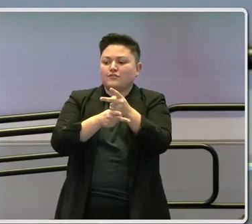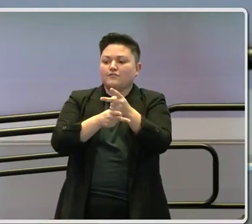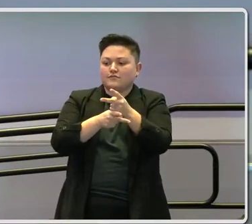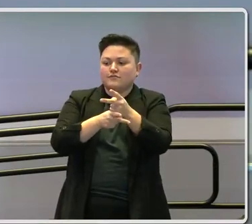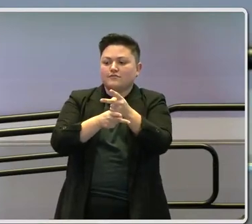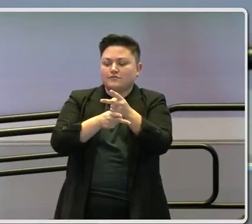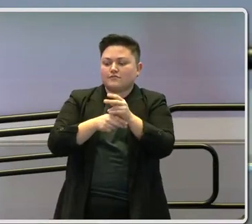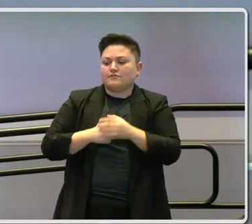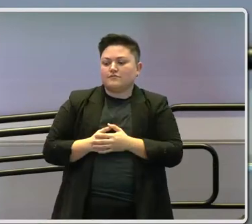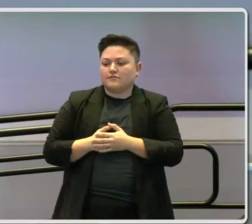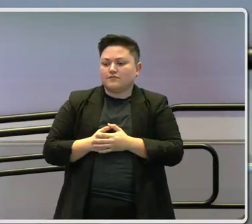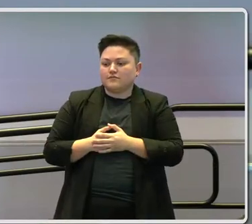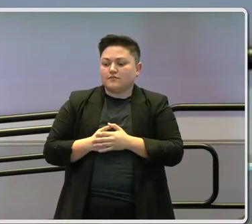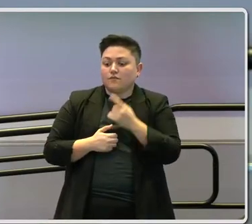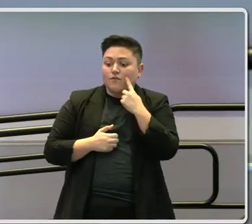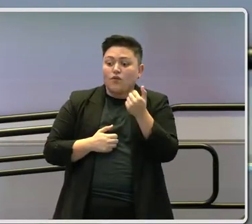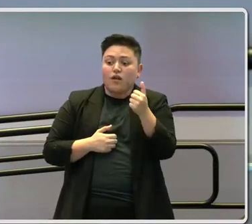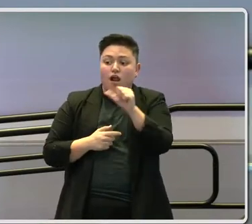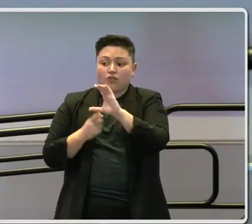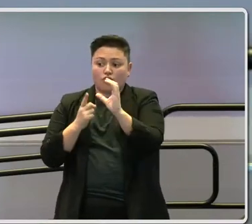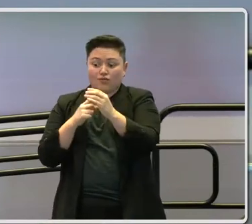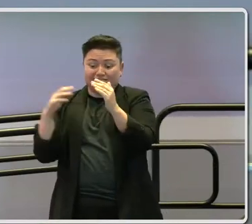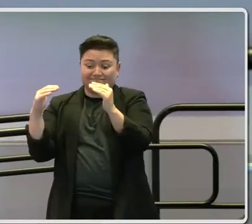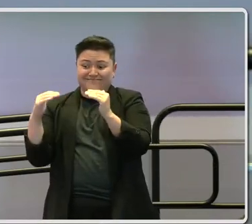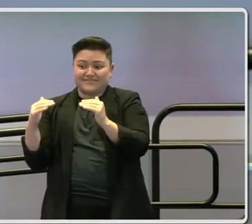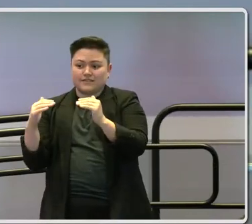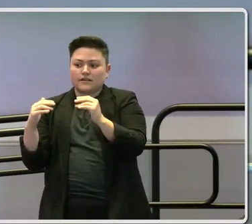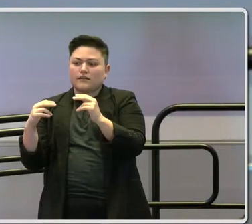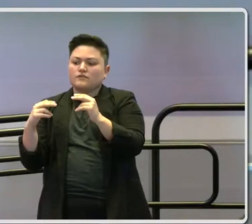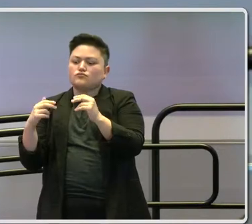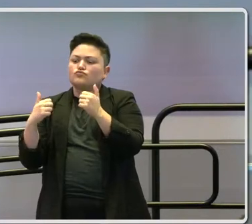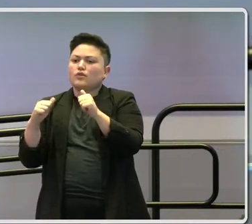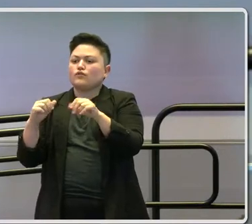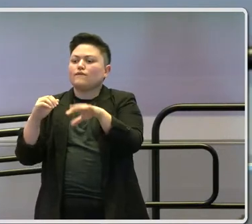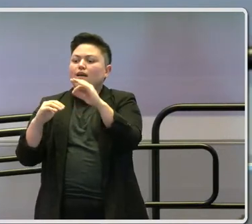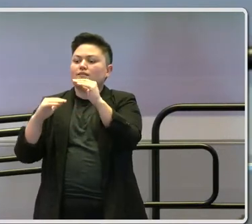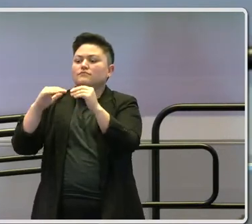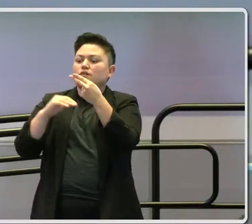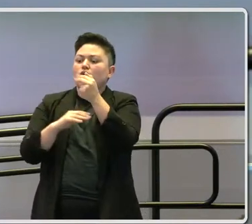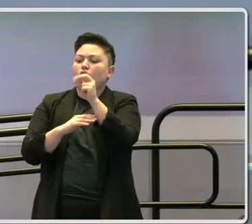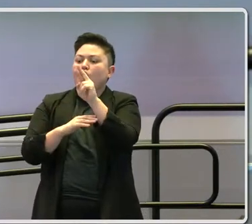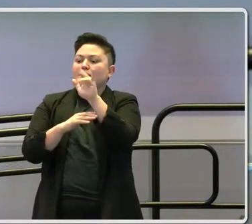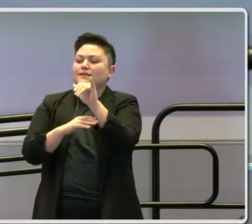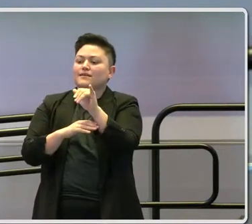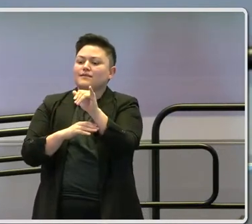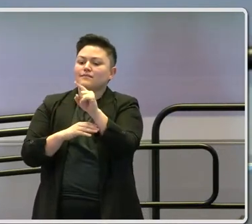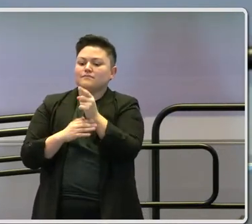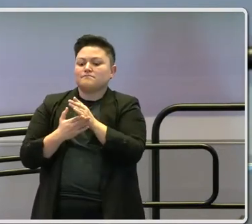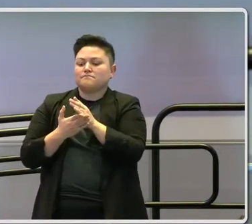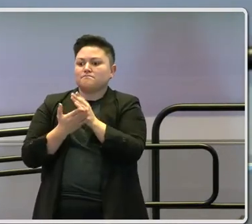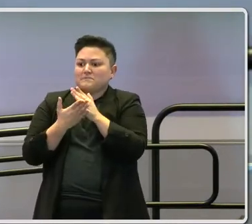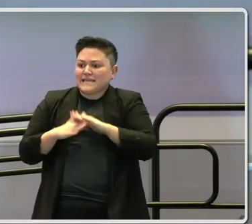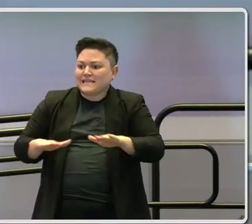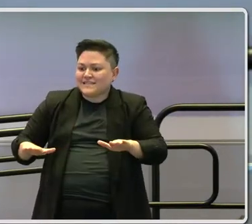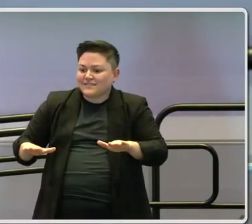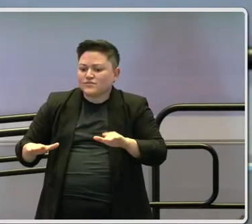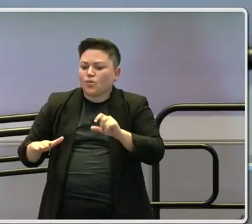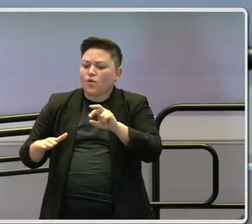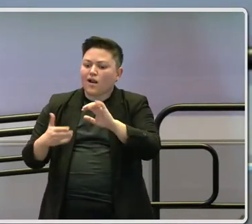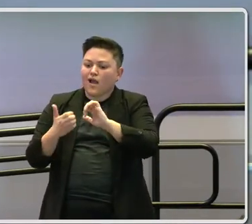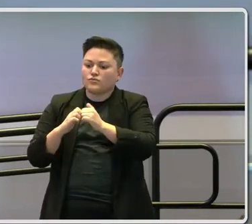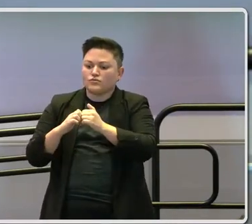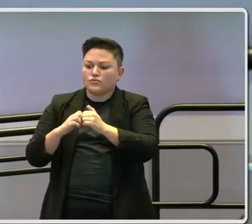culture, inofamaulik refers to the way in which we strive for harmony, restore peace, or make good or